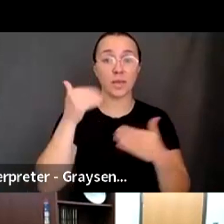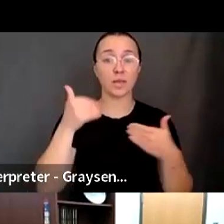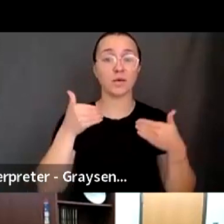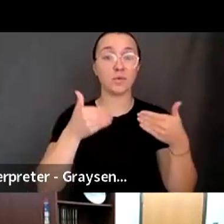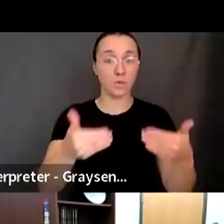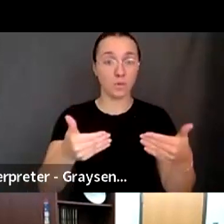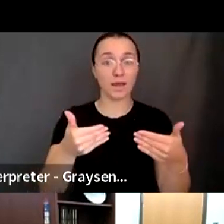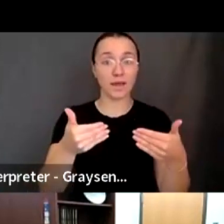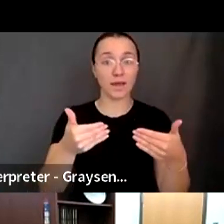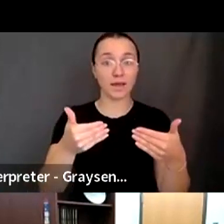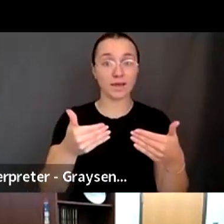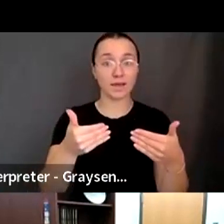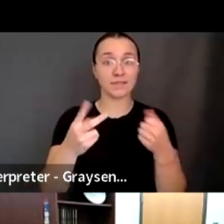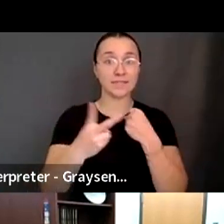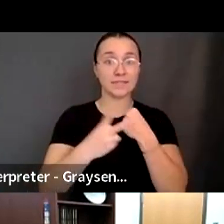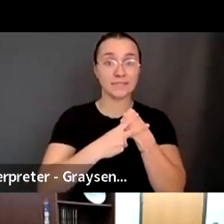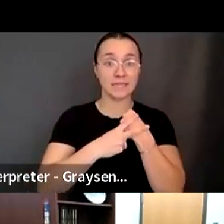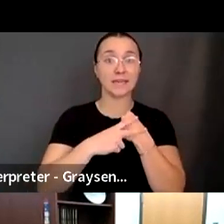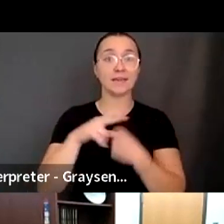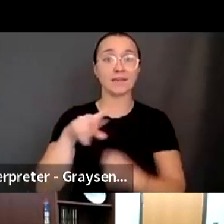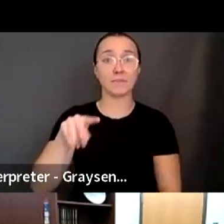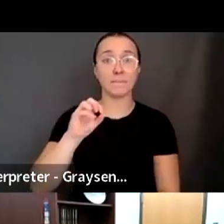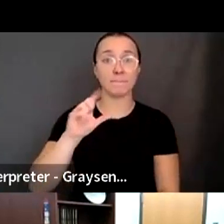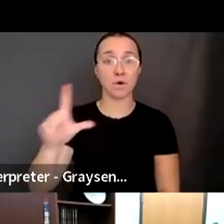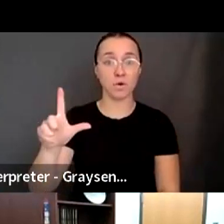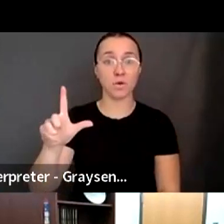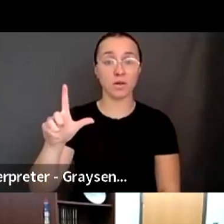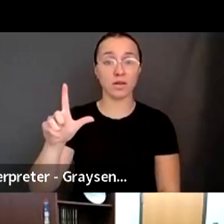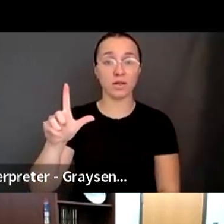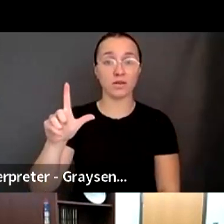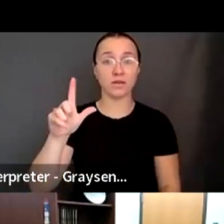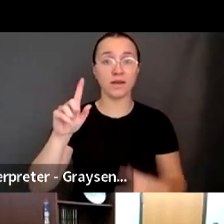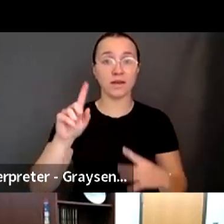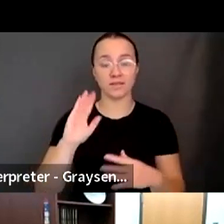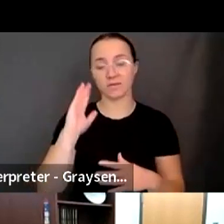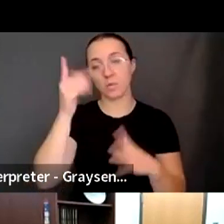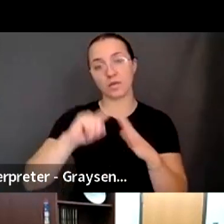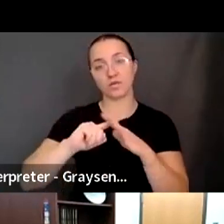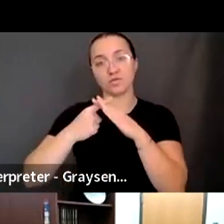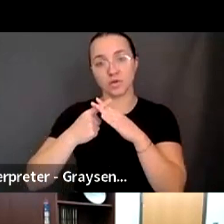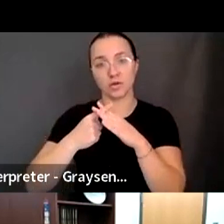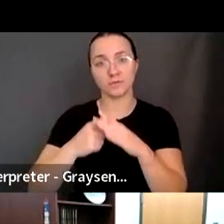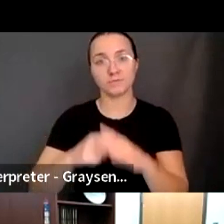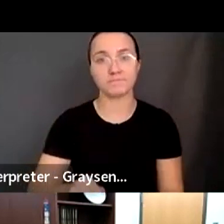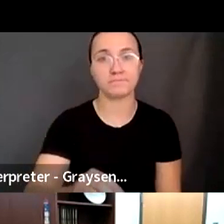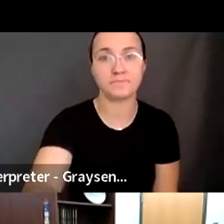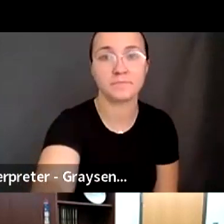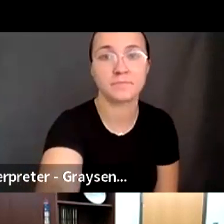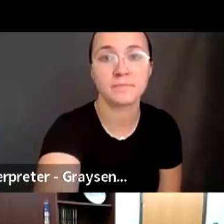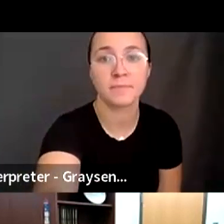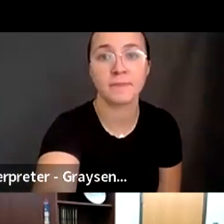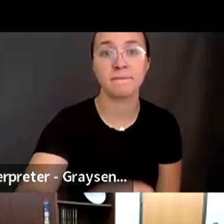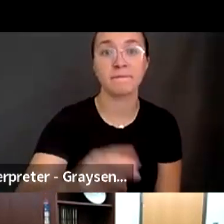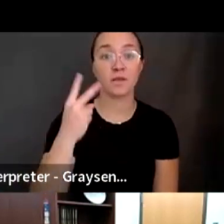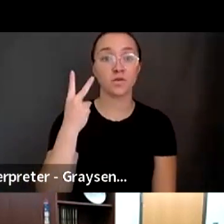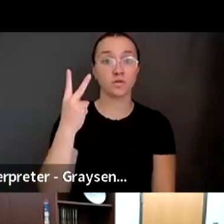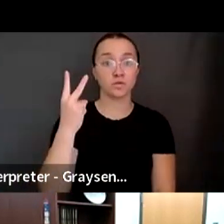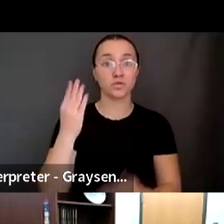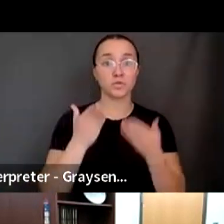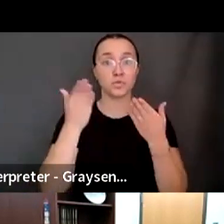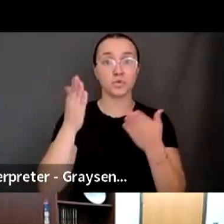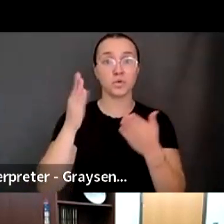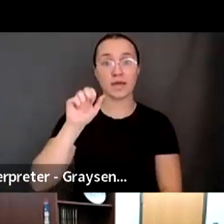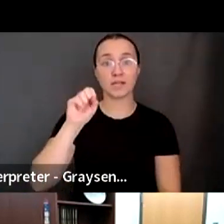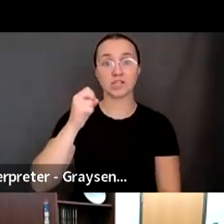and save this poll, and then I am going to launch it. Our two nominees are Ashley Wells